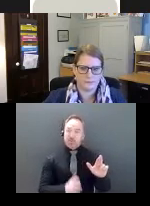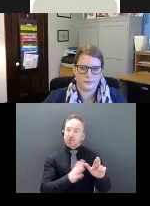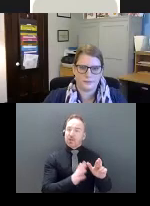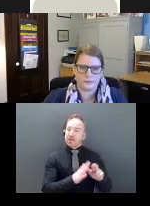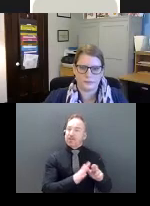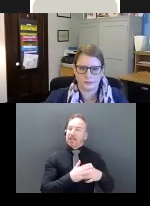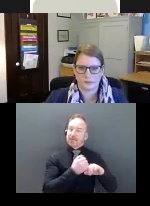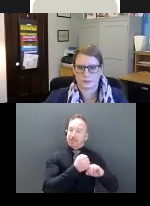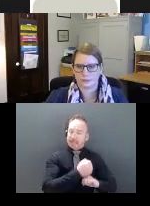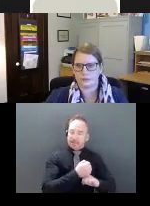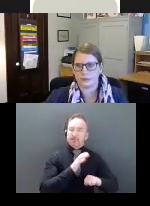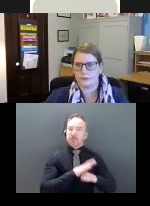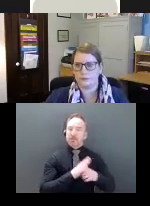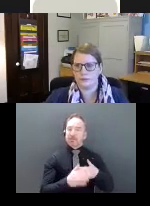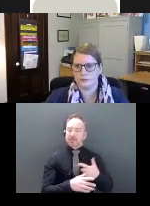for OAITH,